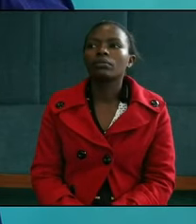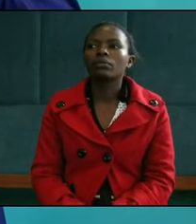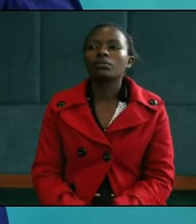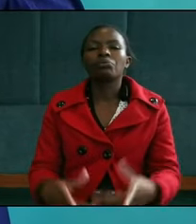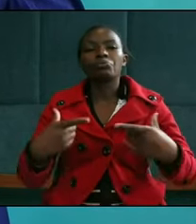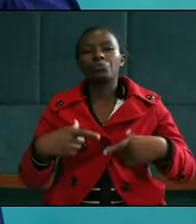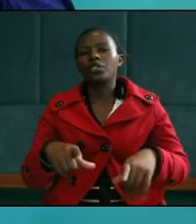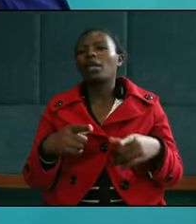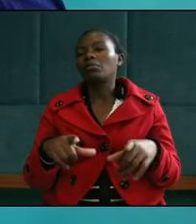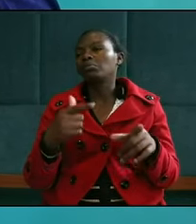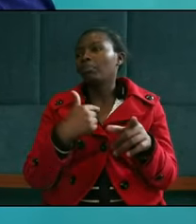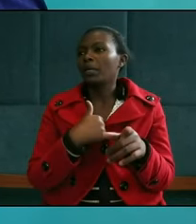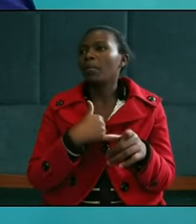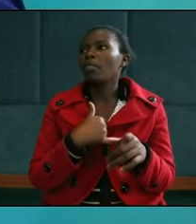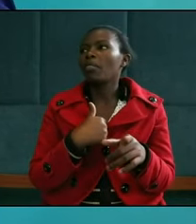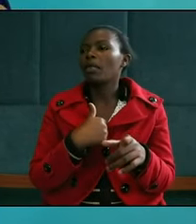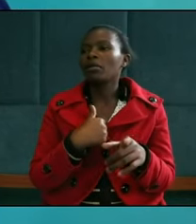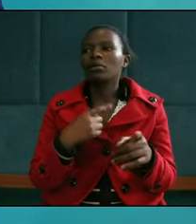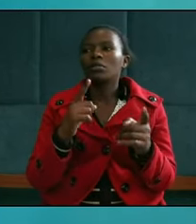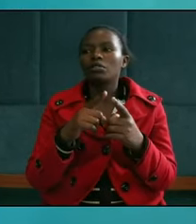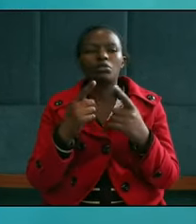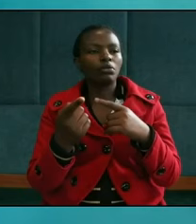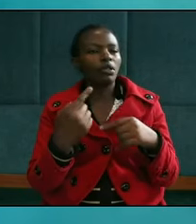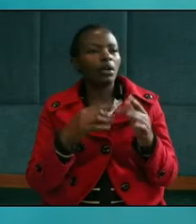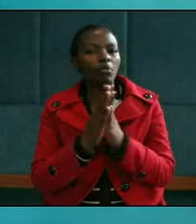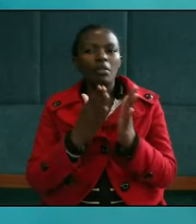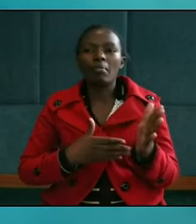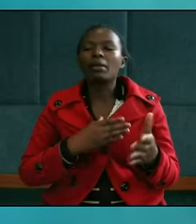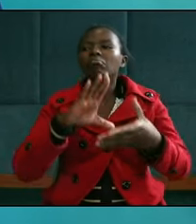allow me to bring my greetings to you